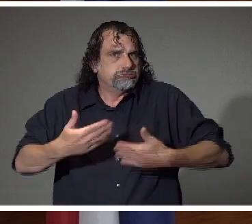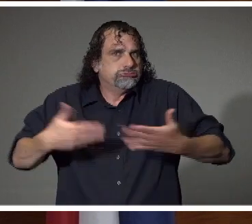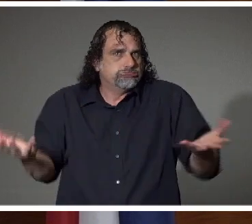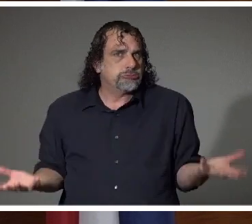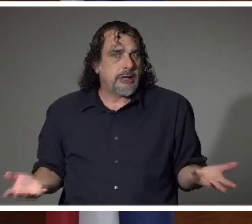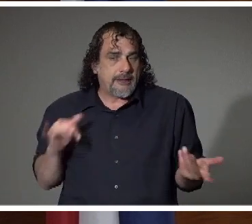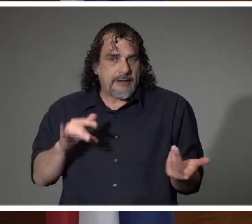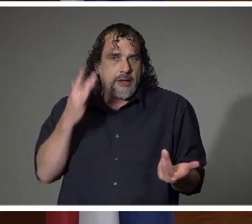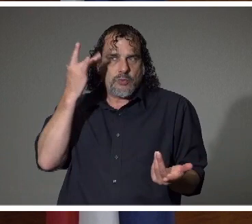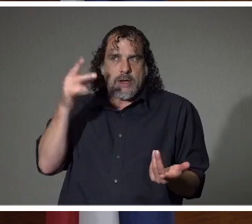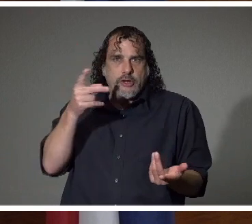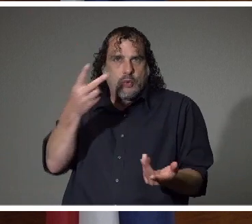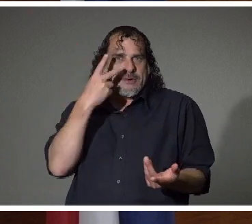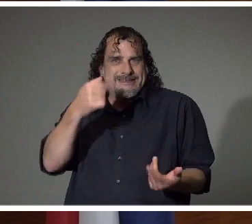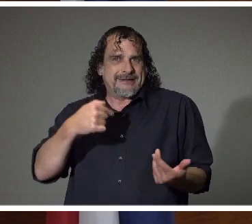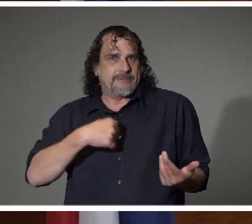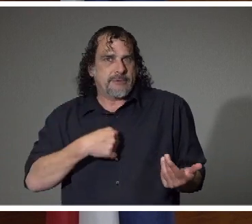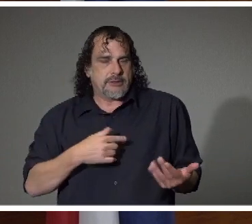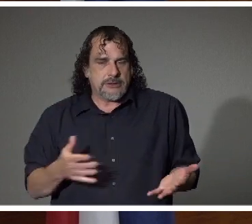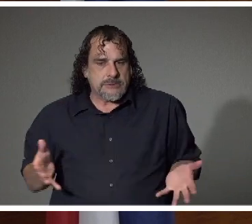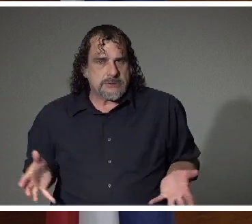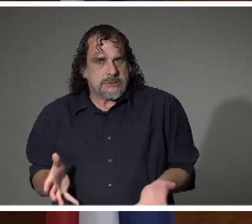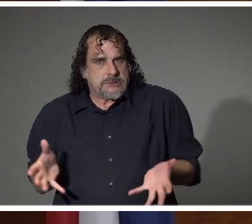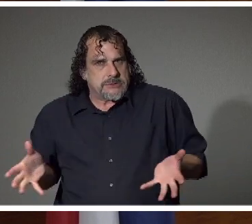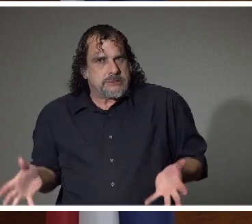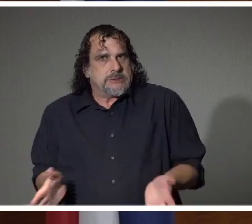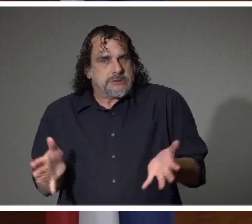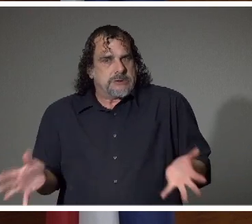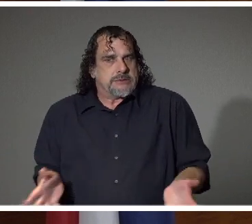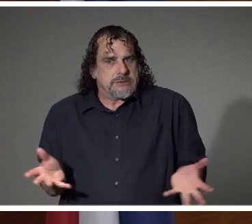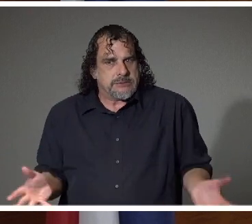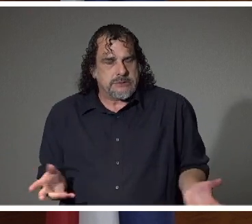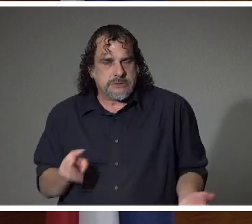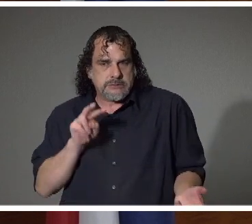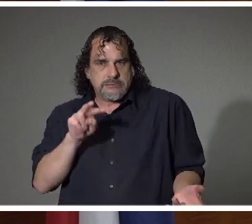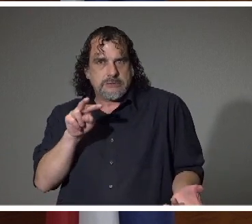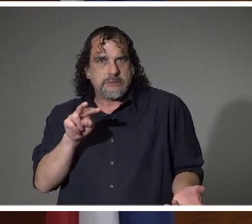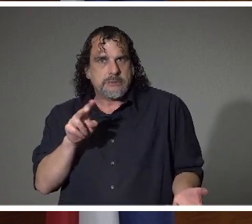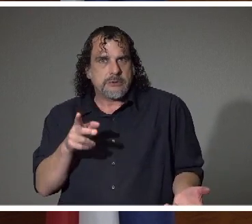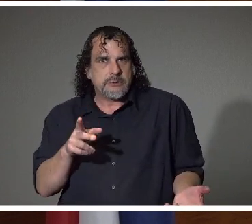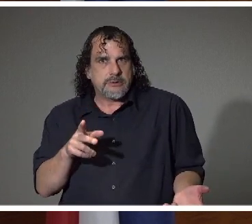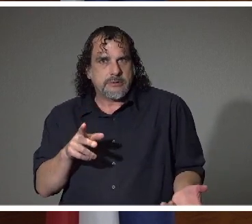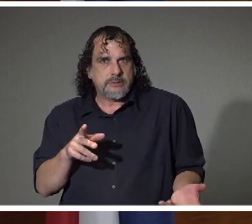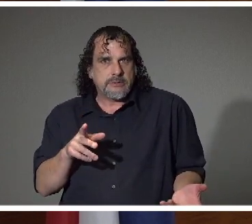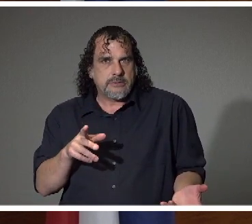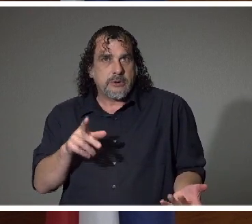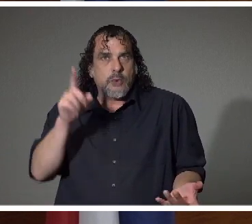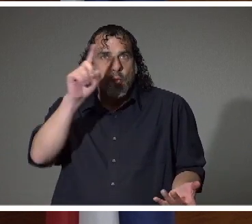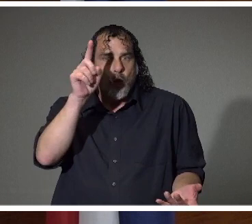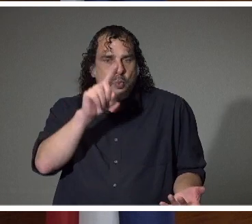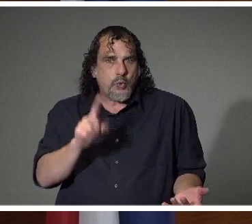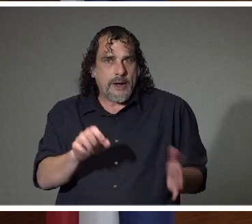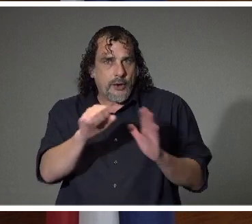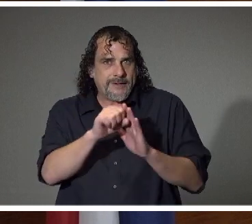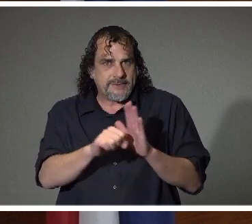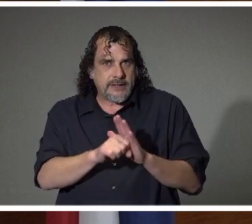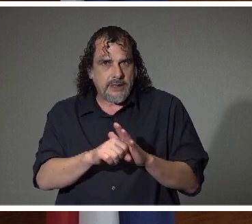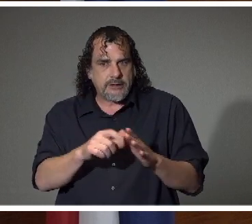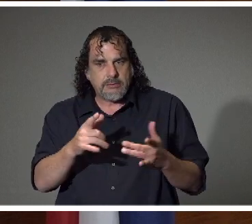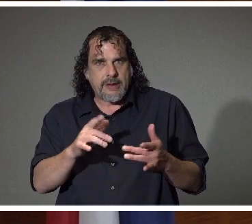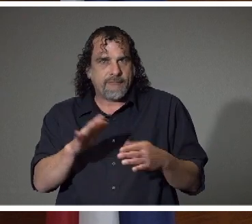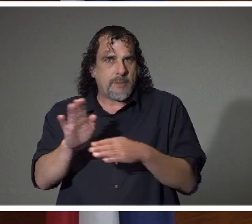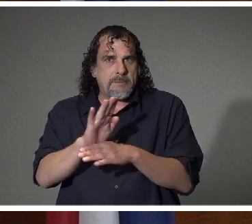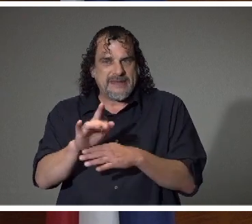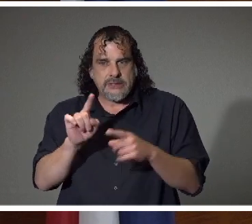you are seeing me push very hard to look both from a geographic standpoint as well as from an industry